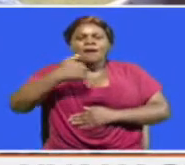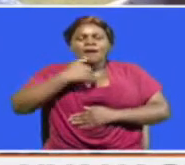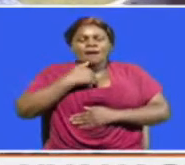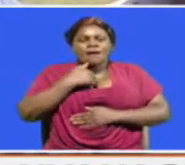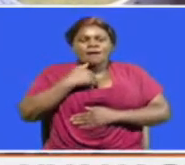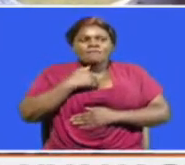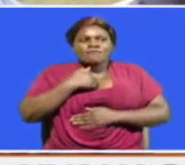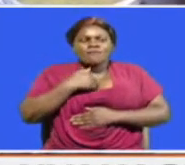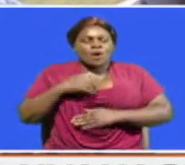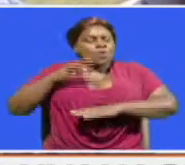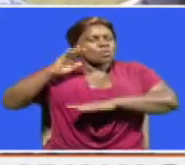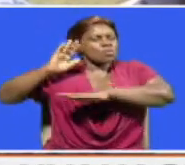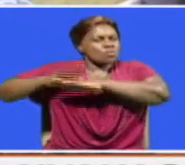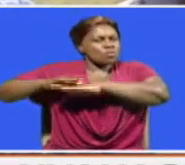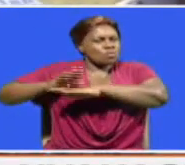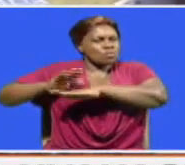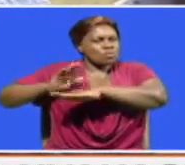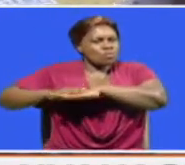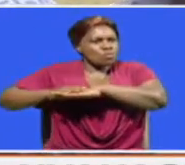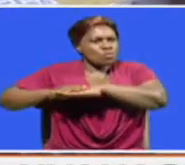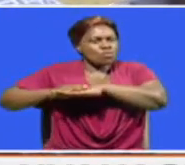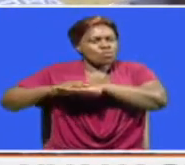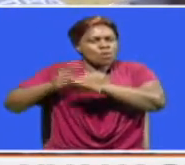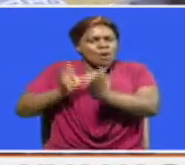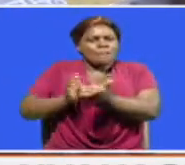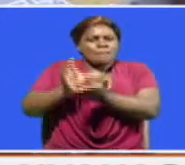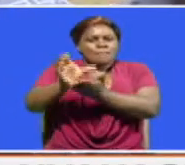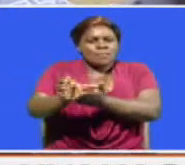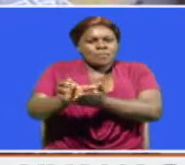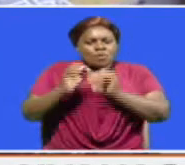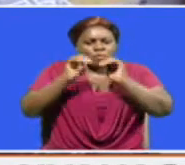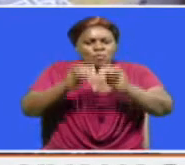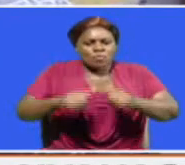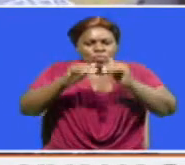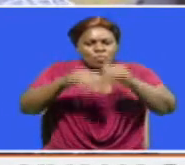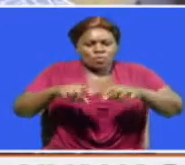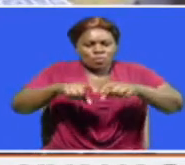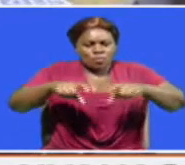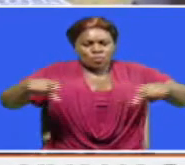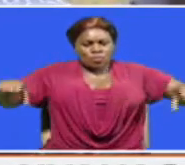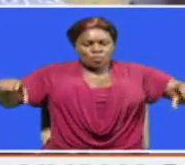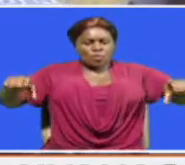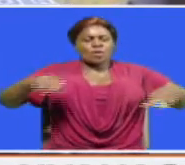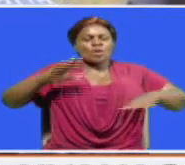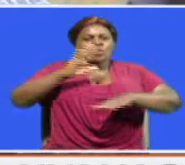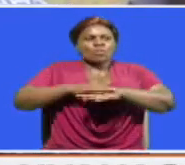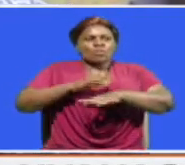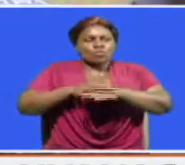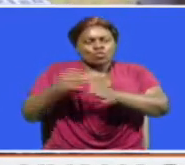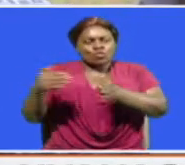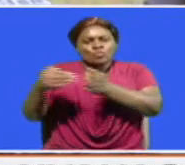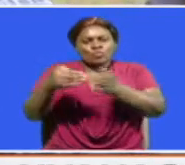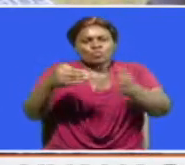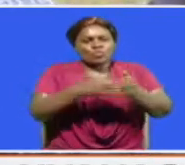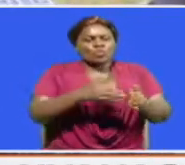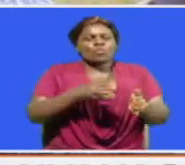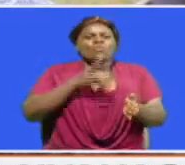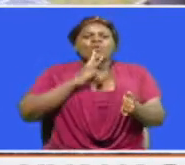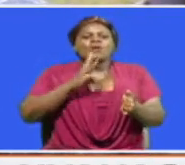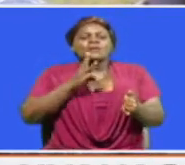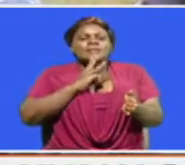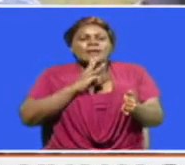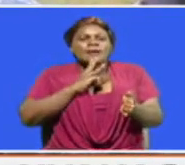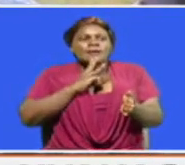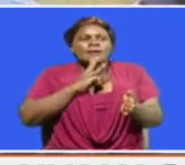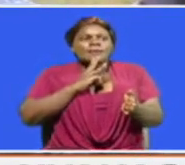a proper, well-funded dike that will be a good buffer zone between our people